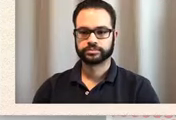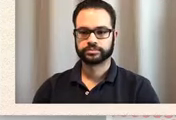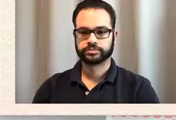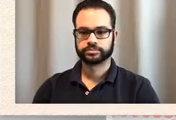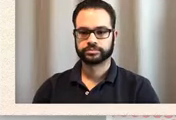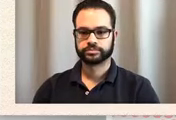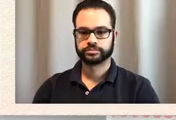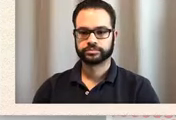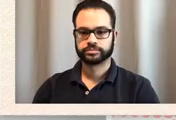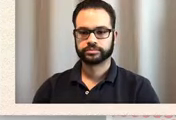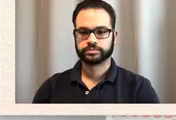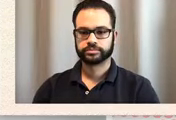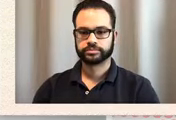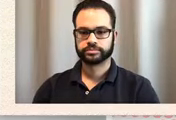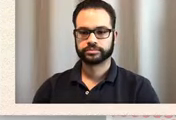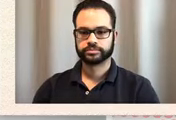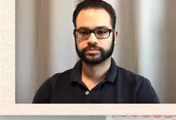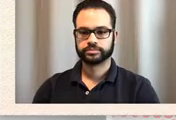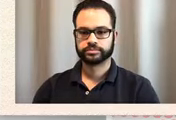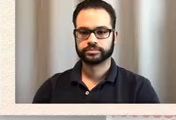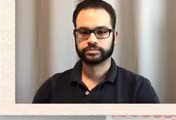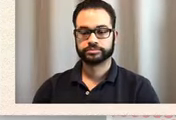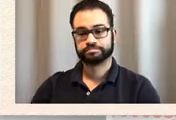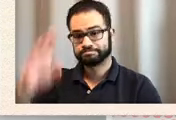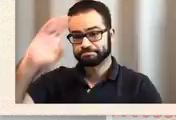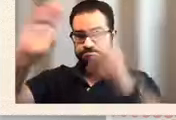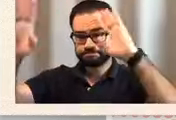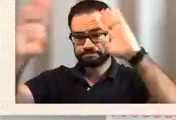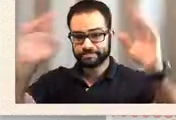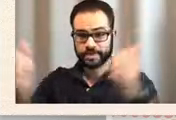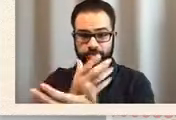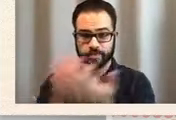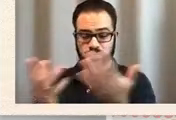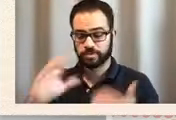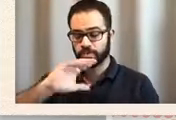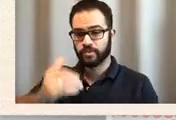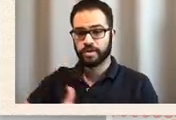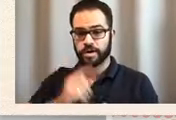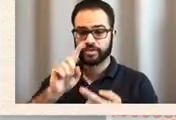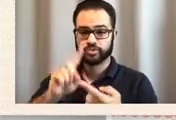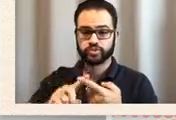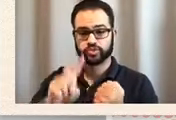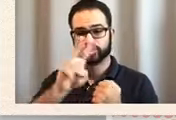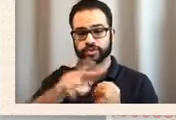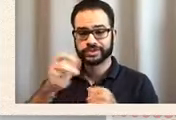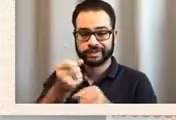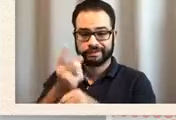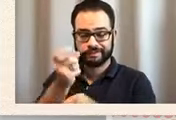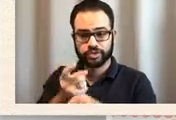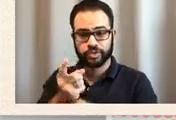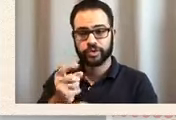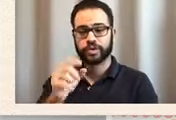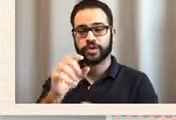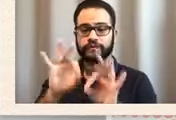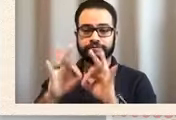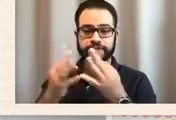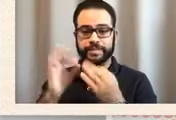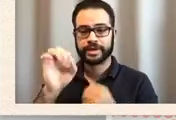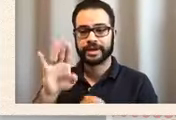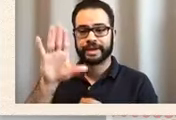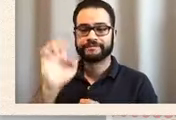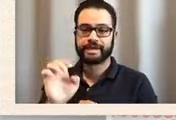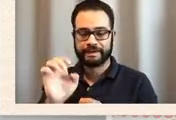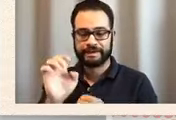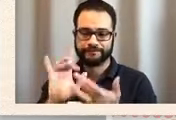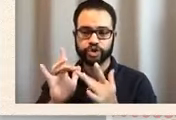Thanks, Hi, Lazaro. everyone. Welcome to the 22nd Annual Family Cafe virtual event. My name is Lori Fahey,